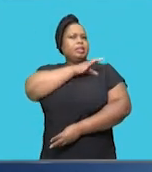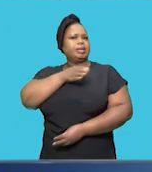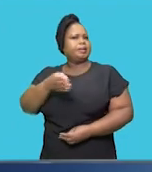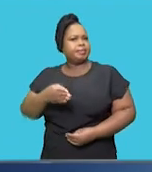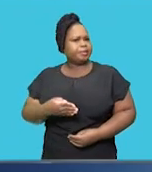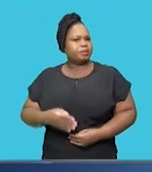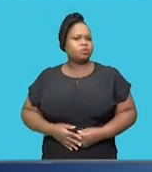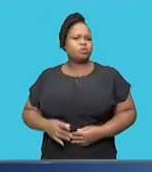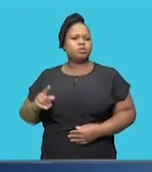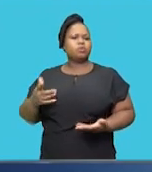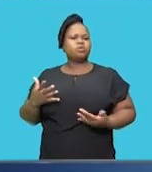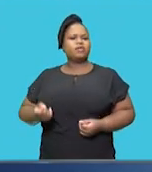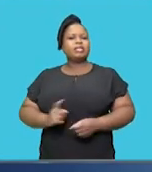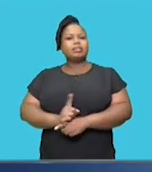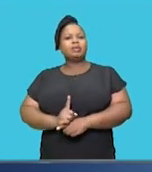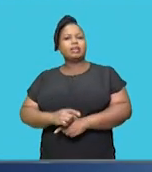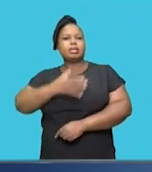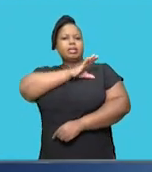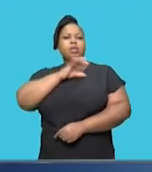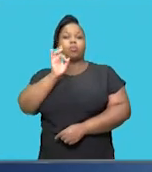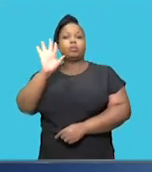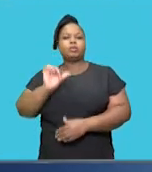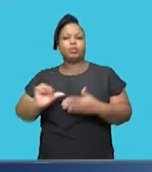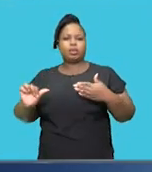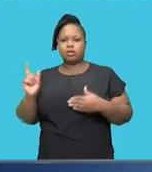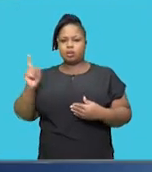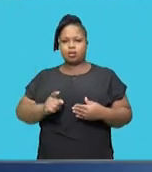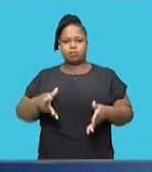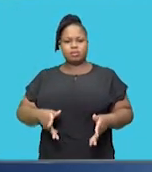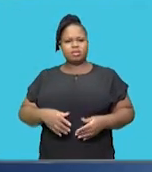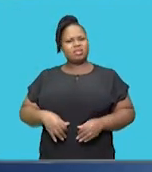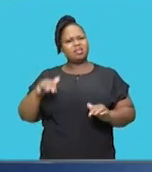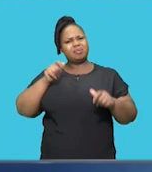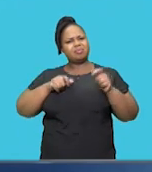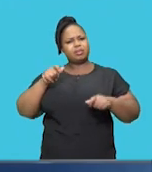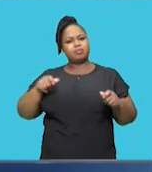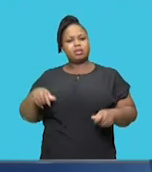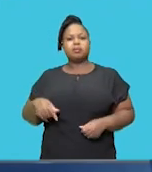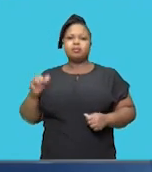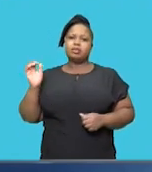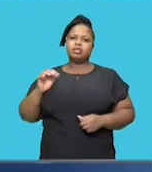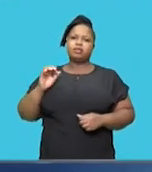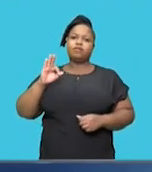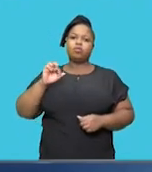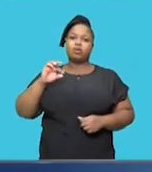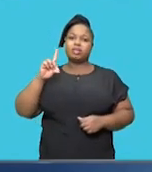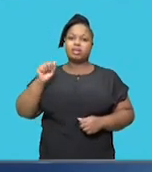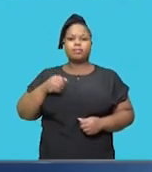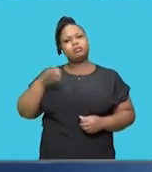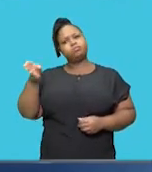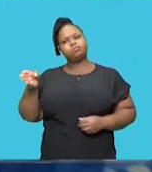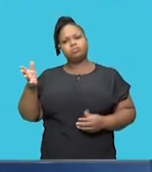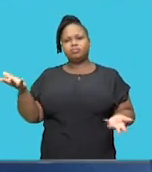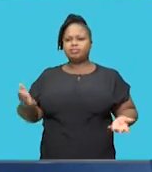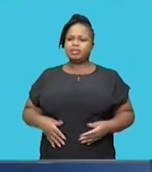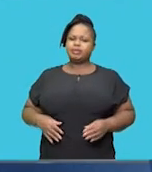We got a temporary clinic that comes in once a week, and the people of Fleurhof have to come over to Florida, and they don't